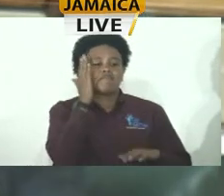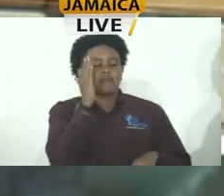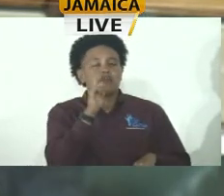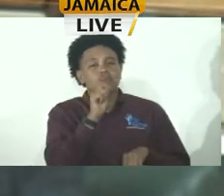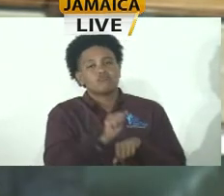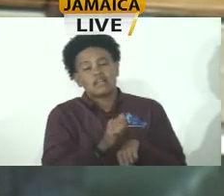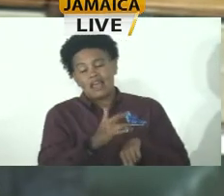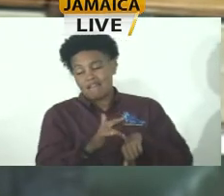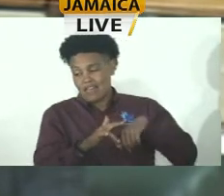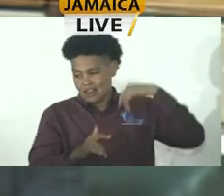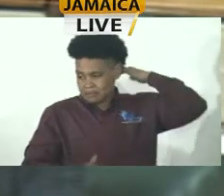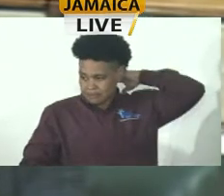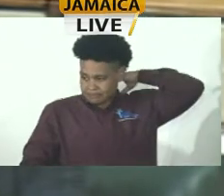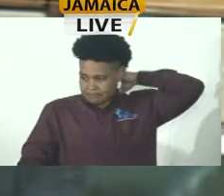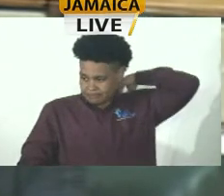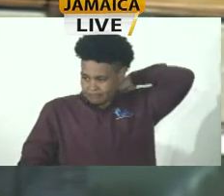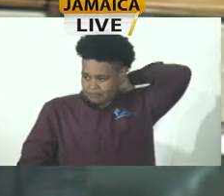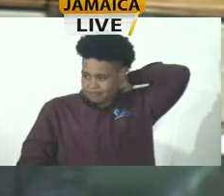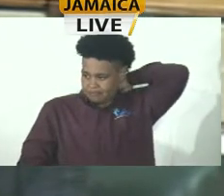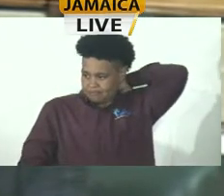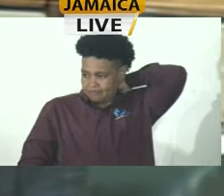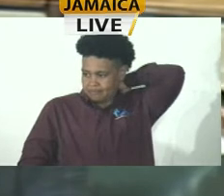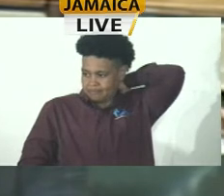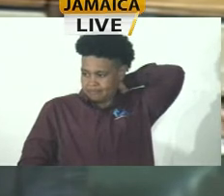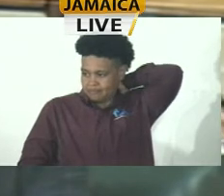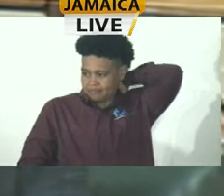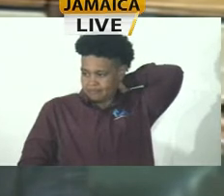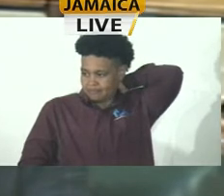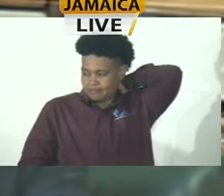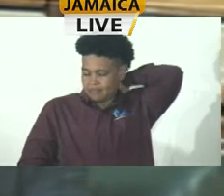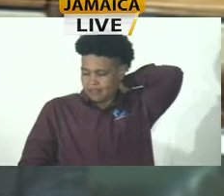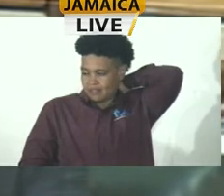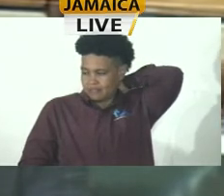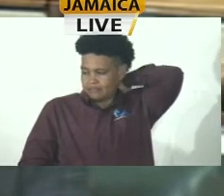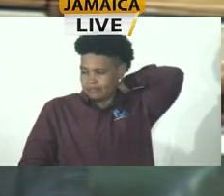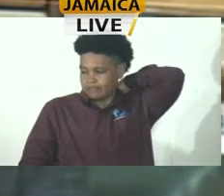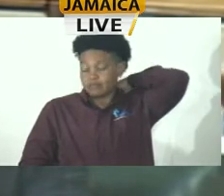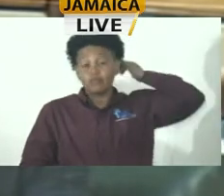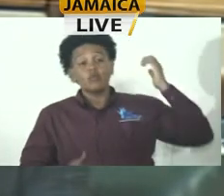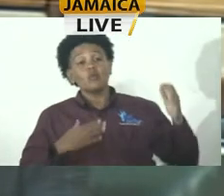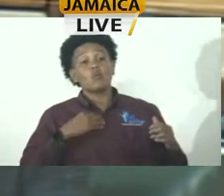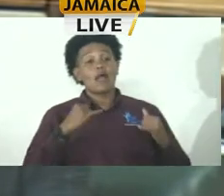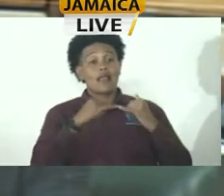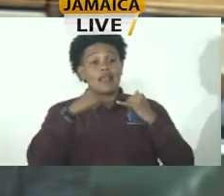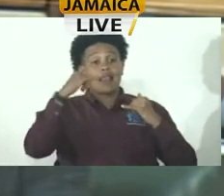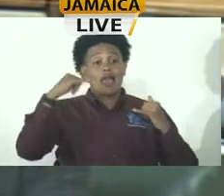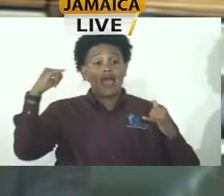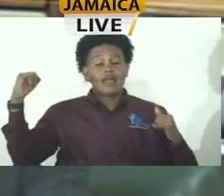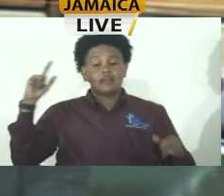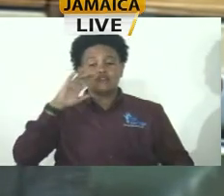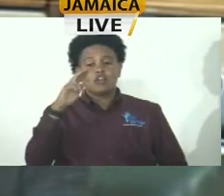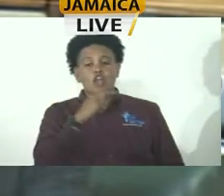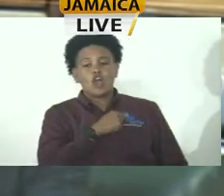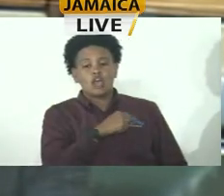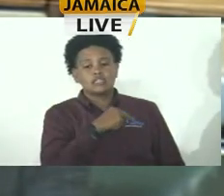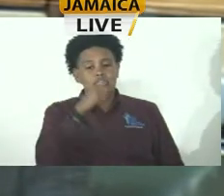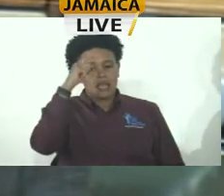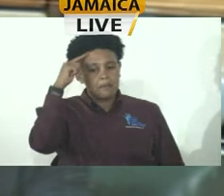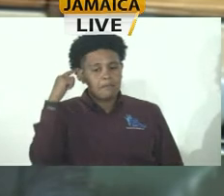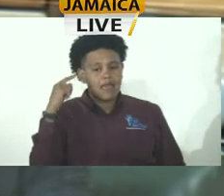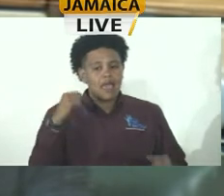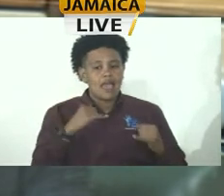available yes so this is the white line is your hospitalization and the black line